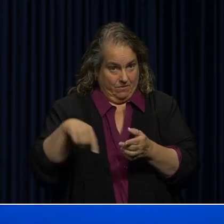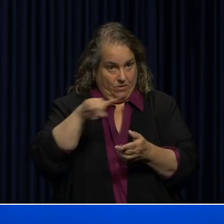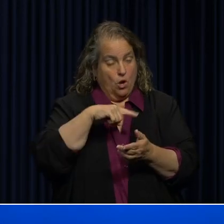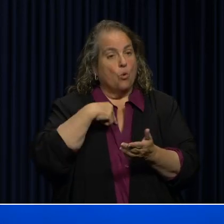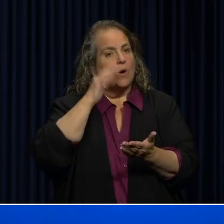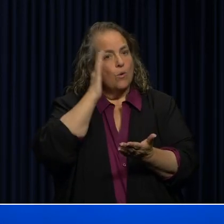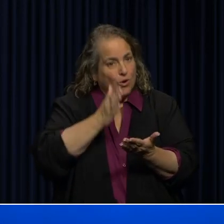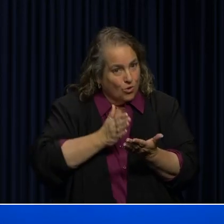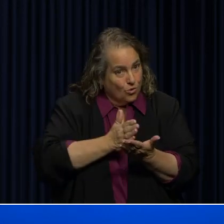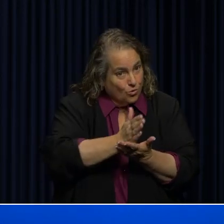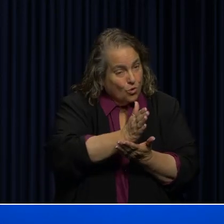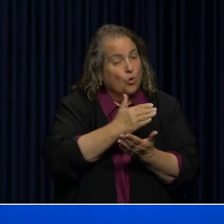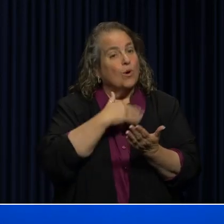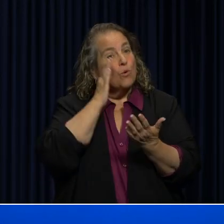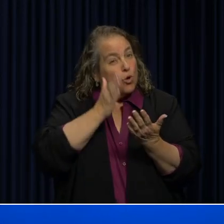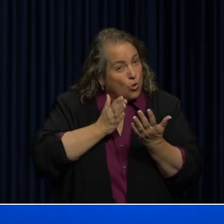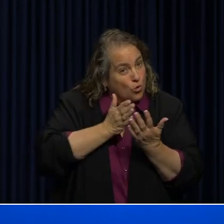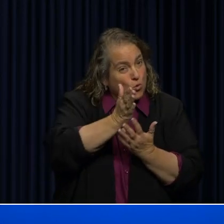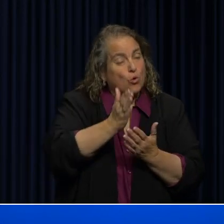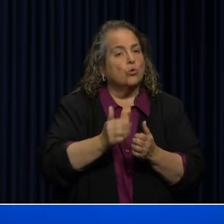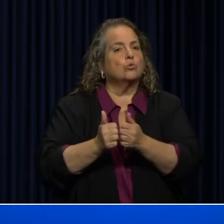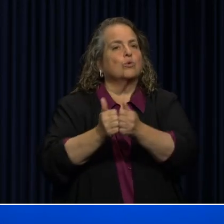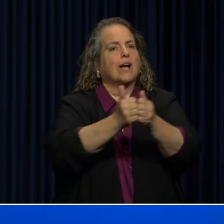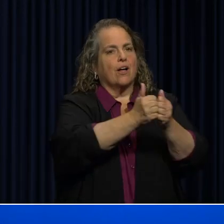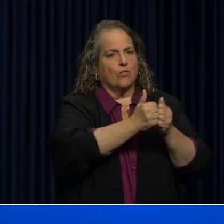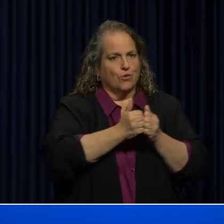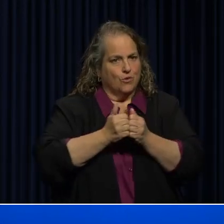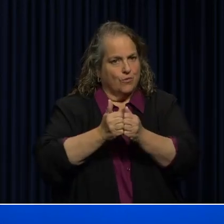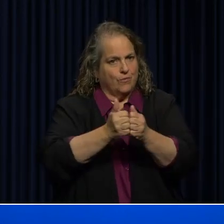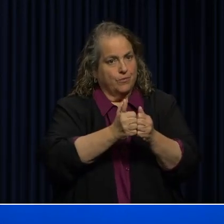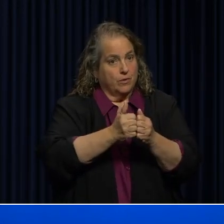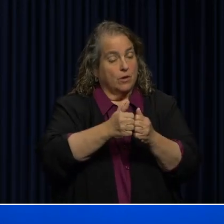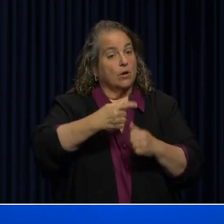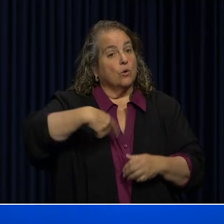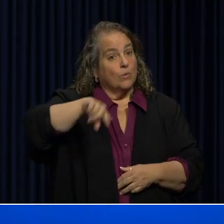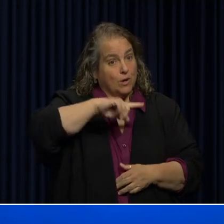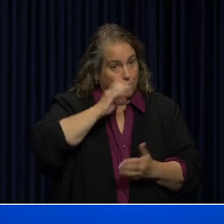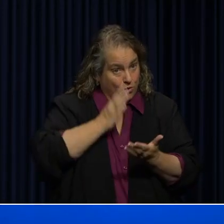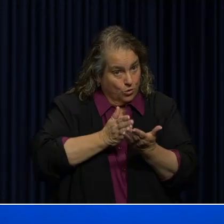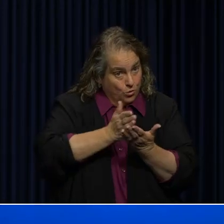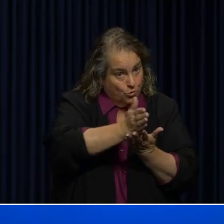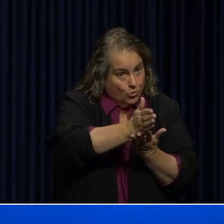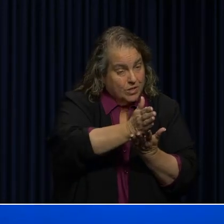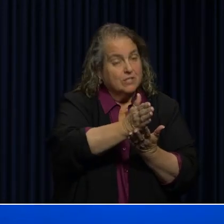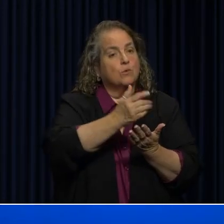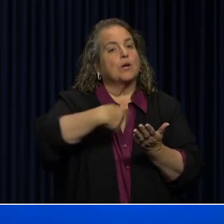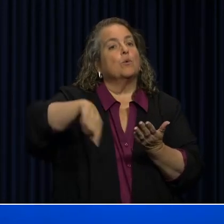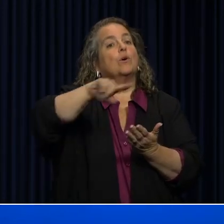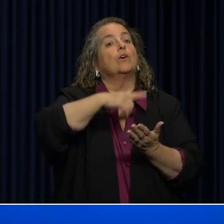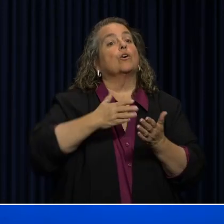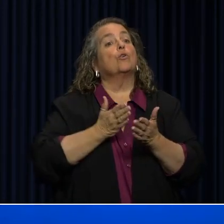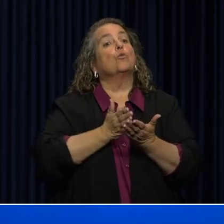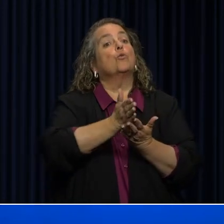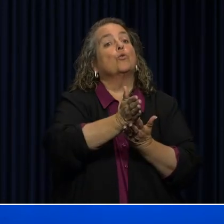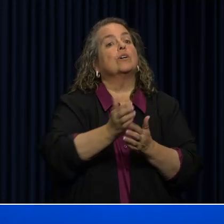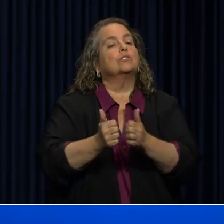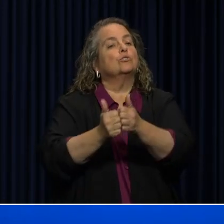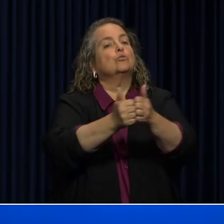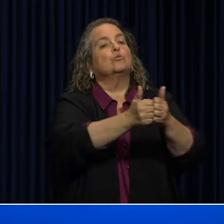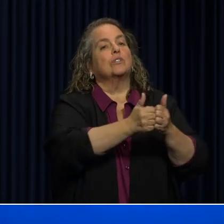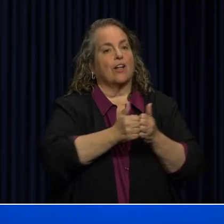through this. We will get through this together. One more time. We will get through this. We will get through